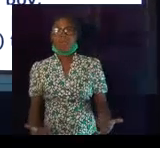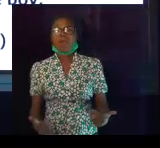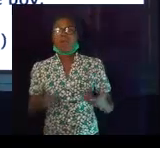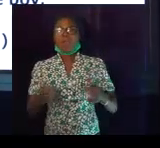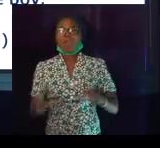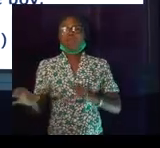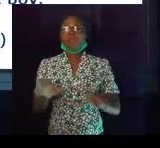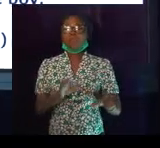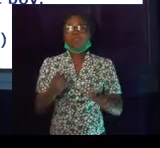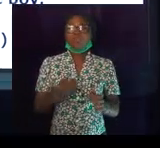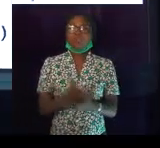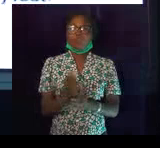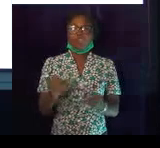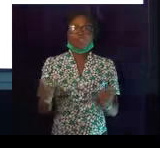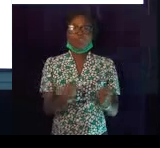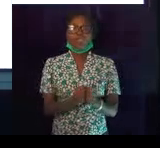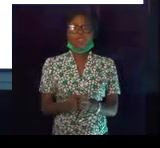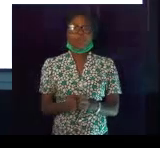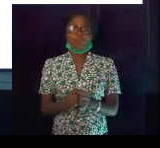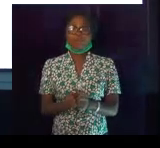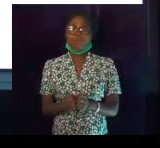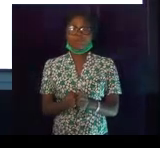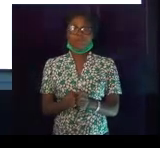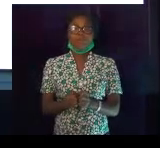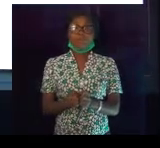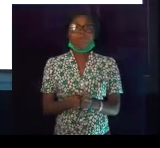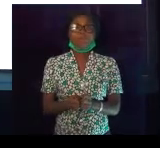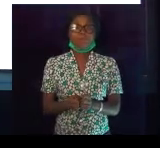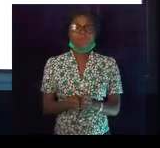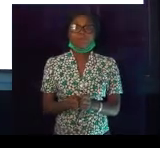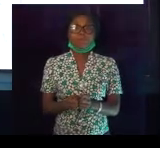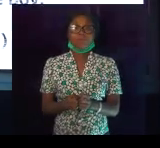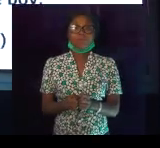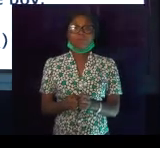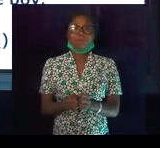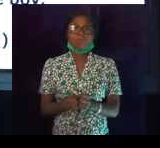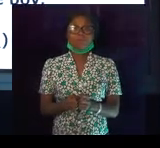Now, let's do the correction together.